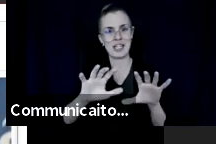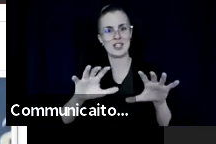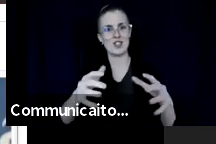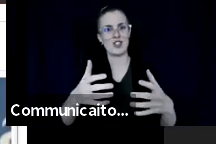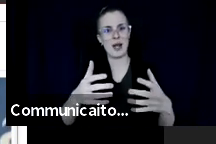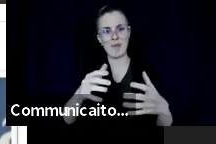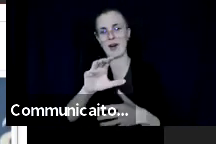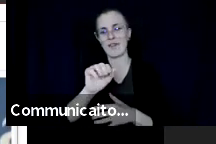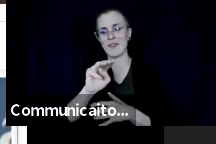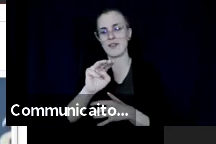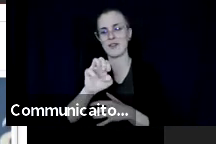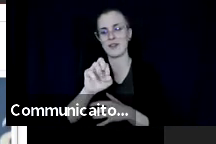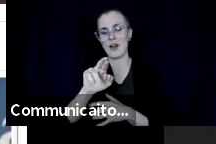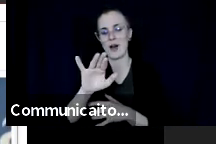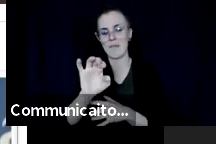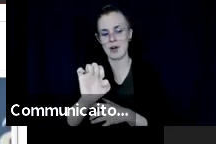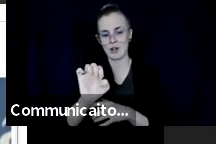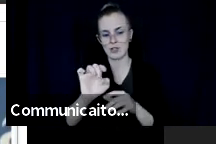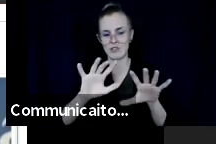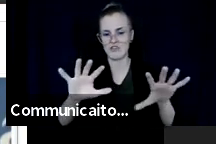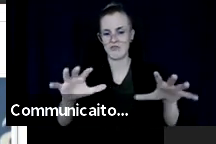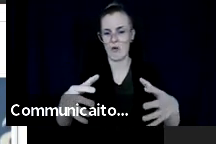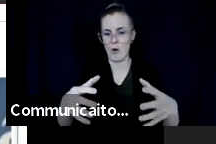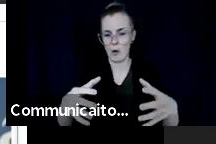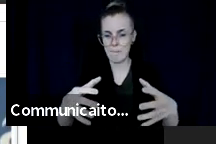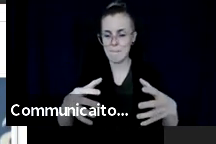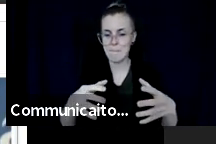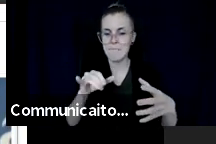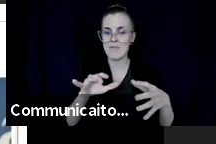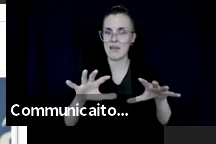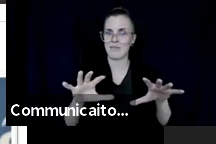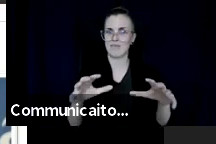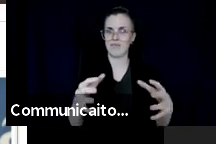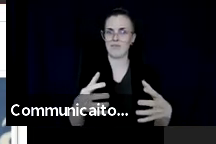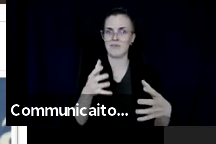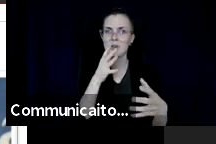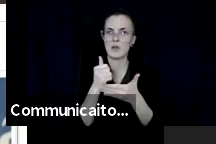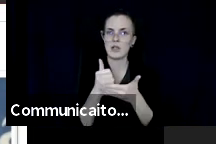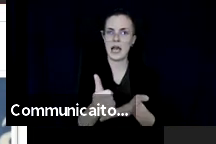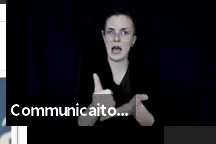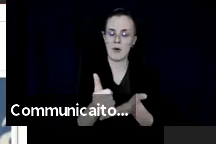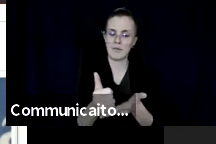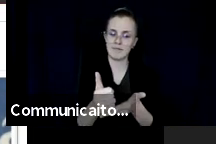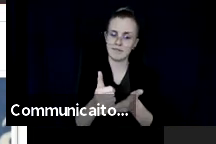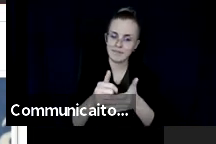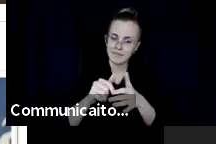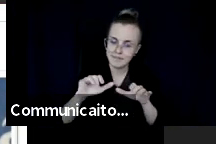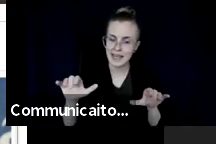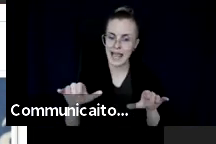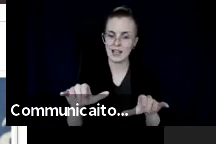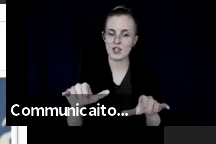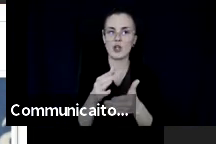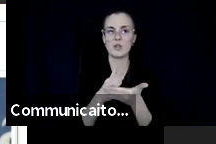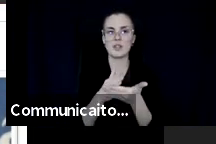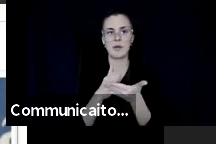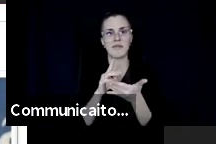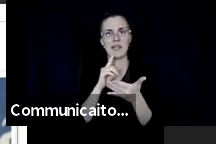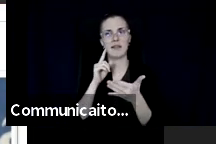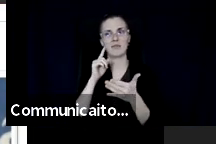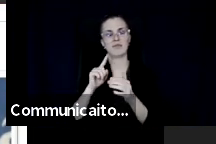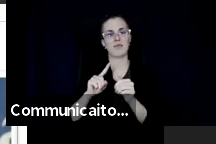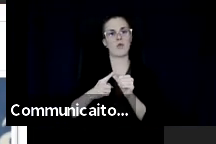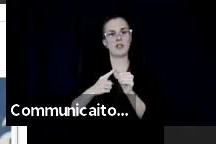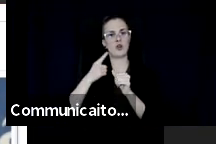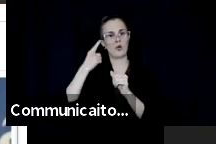the Disability Chamber of Commerce is going to go ahead and help execute some of the original intent behind ADA. We hope to provide